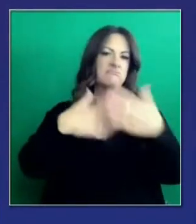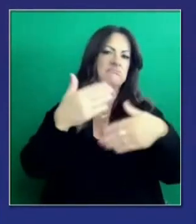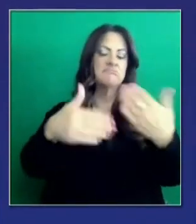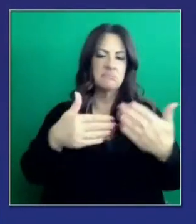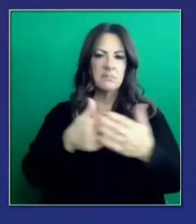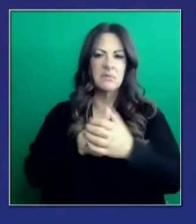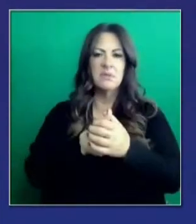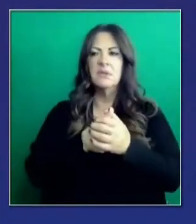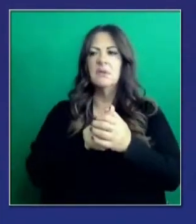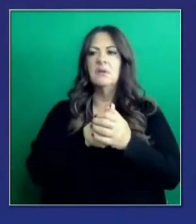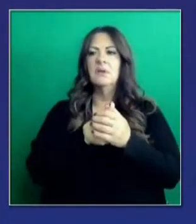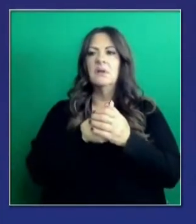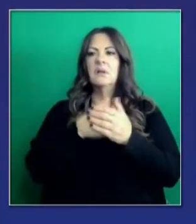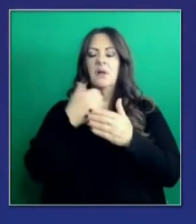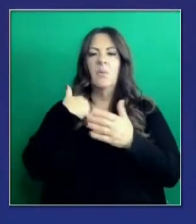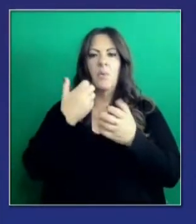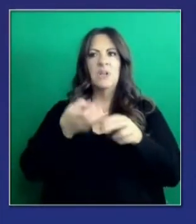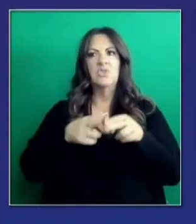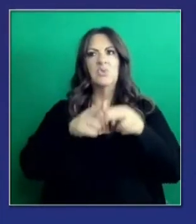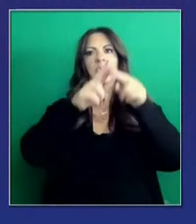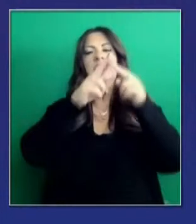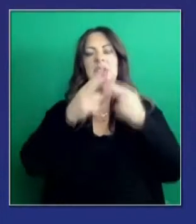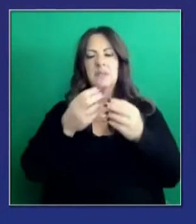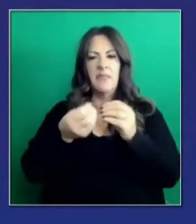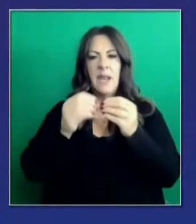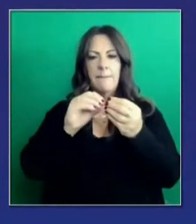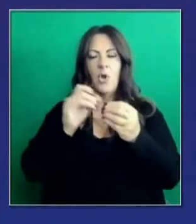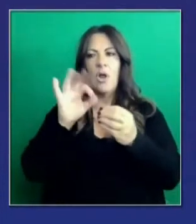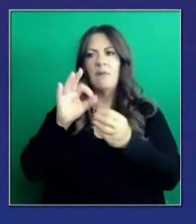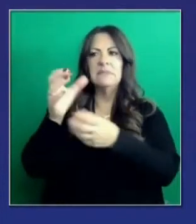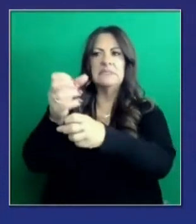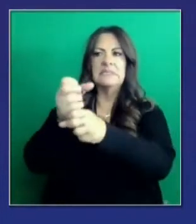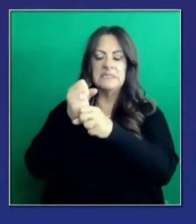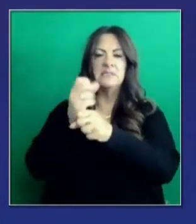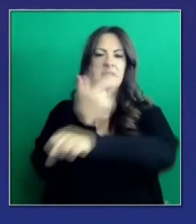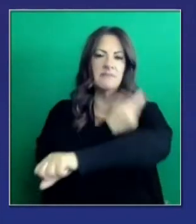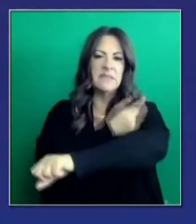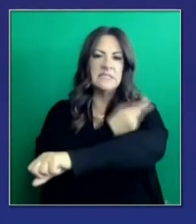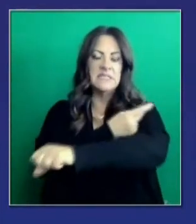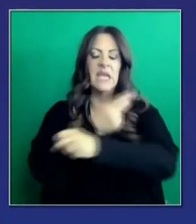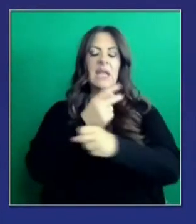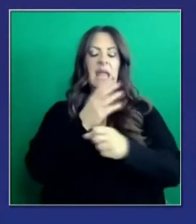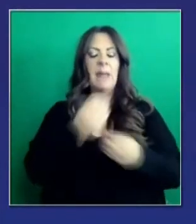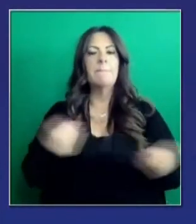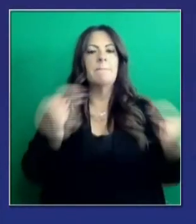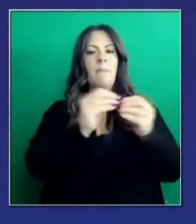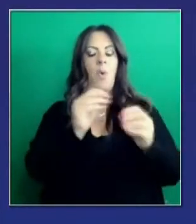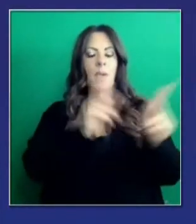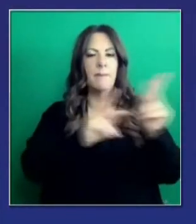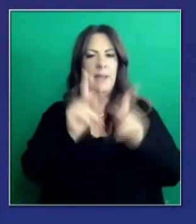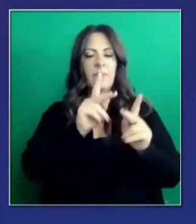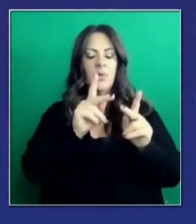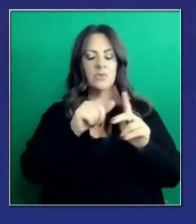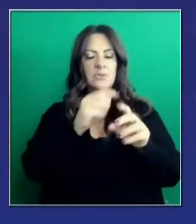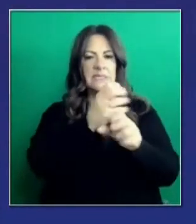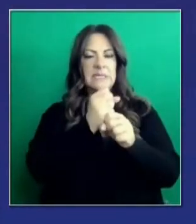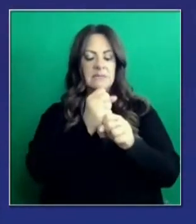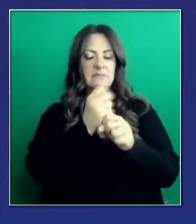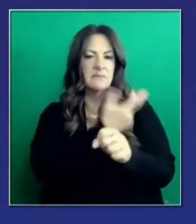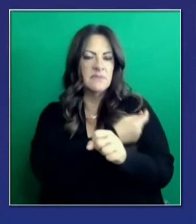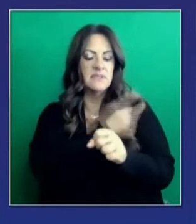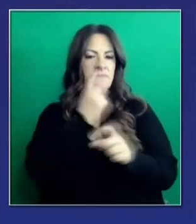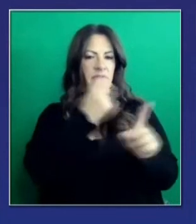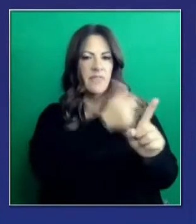be. But even if things were static, we would more than exceed the goal that was laid out by the Biden administration. So